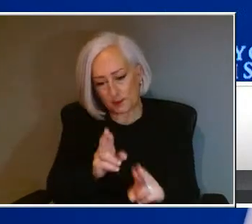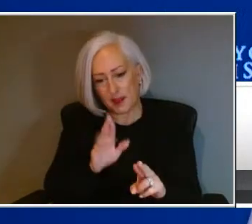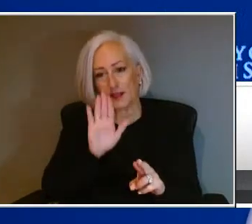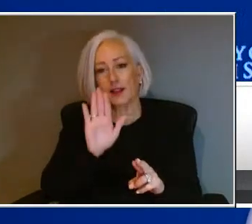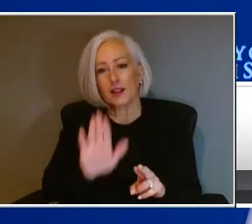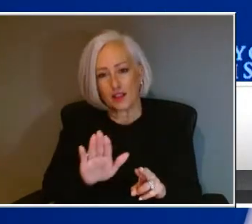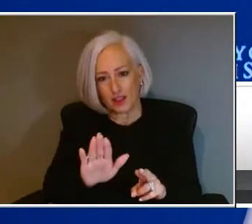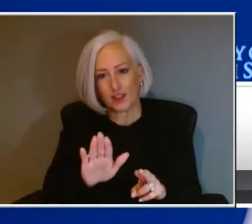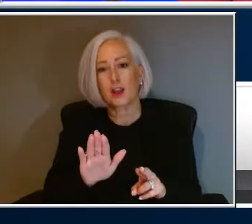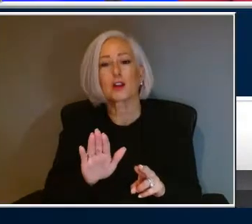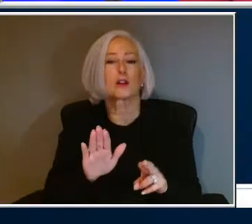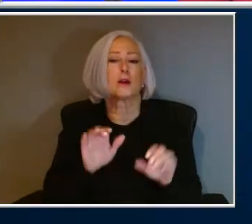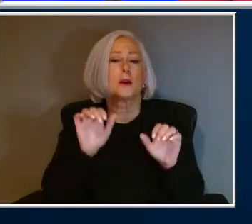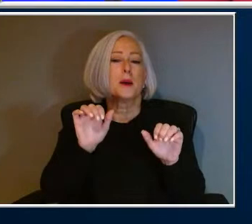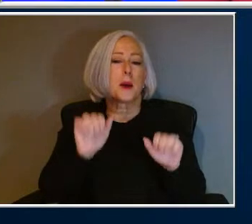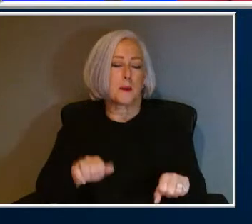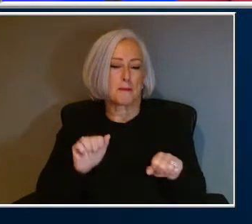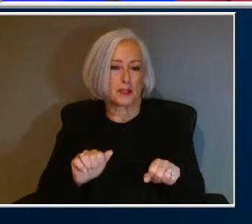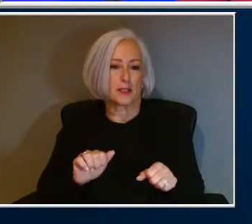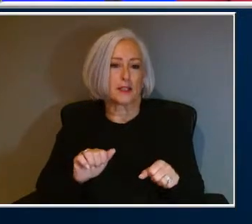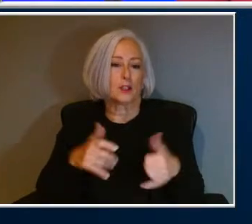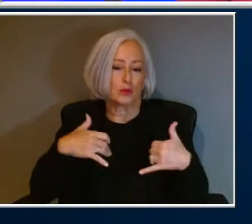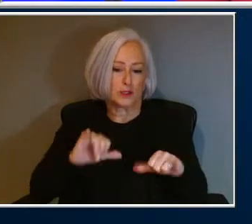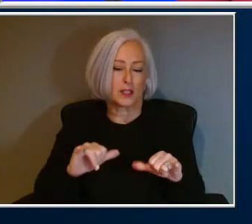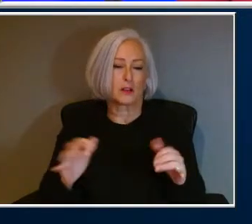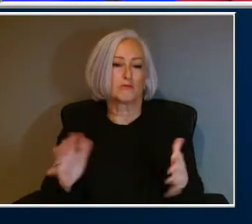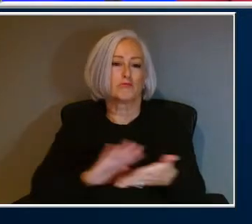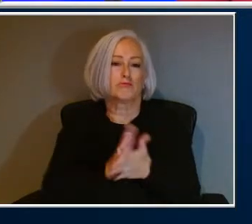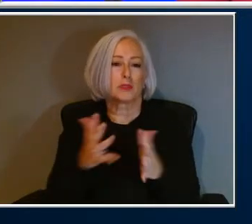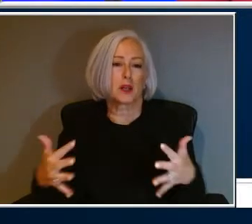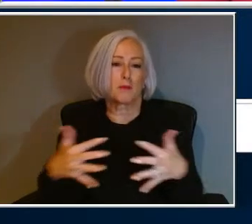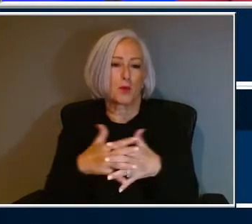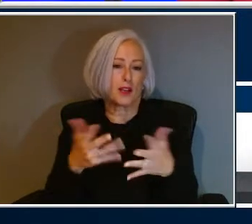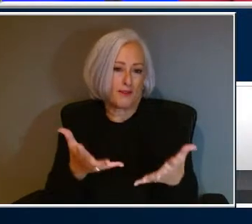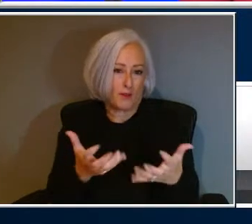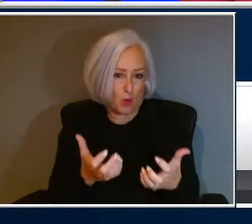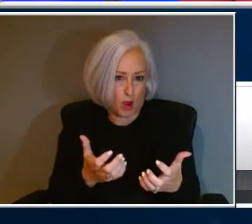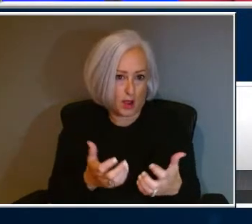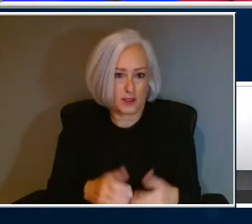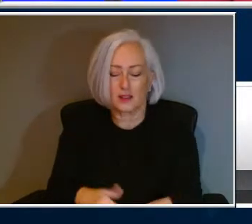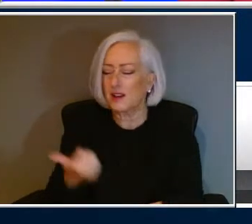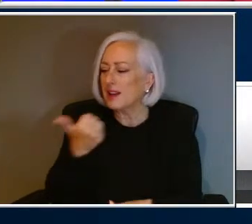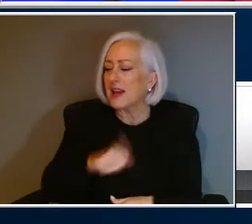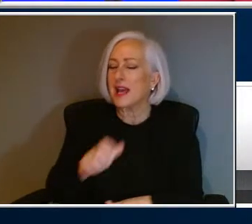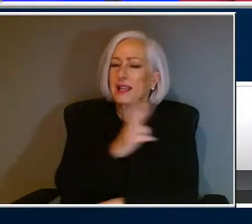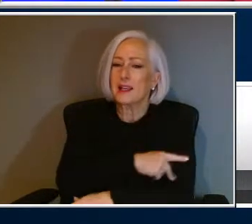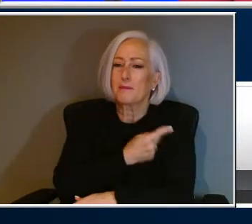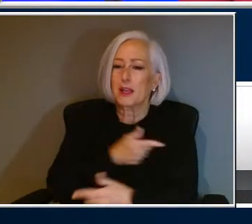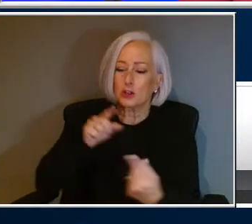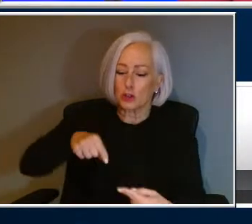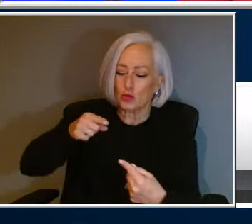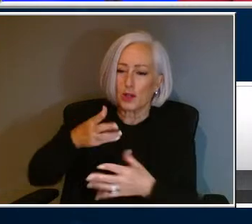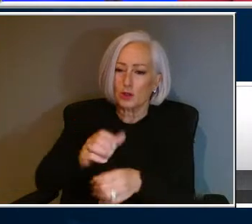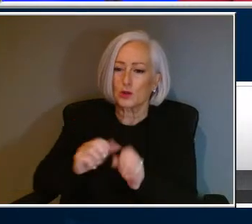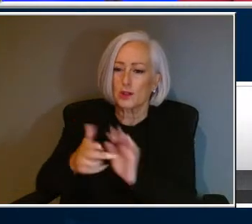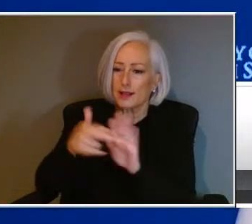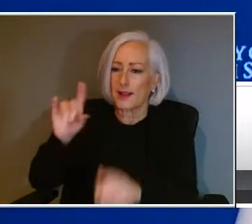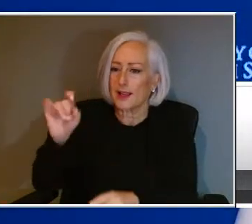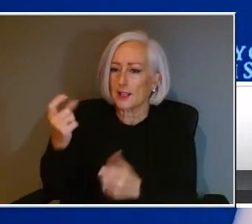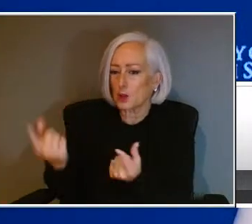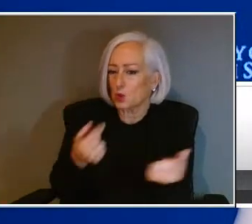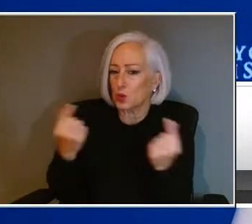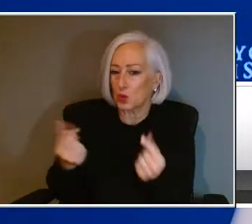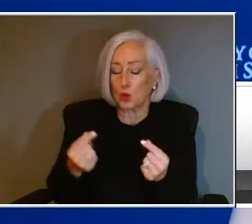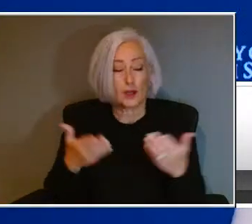goals. So any advice for patients who are struggling to get that diagnosis? What should they do? So at the University of